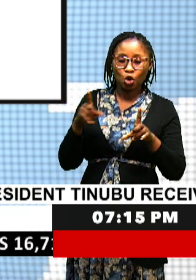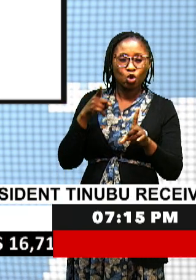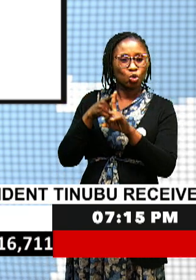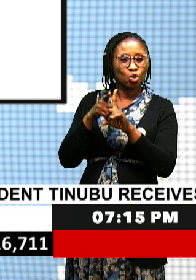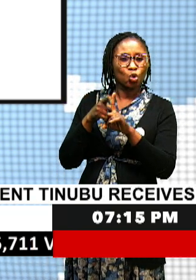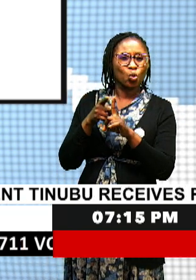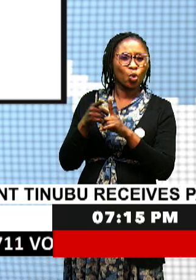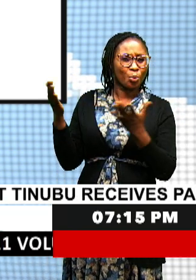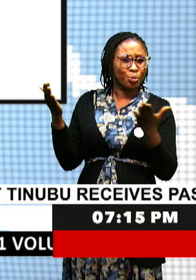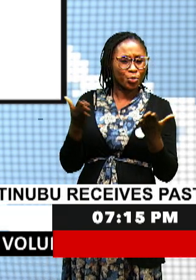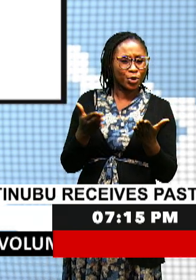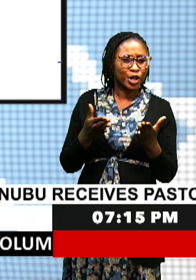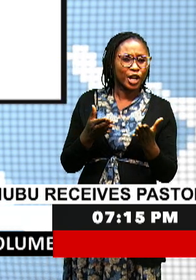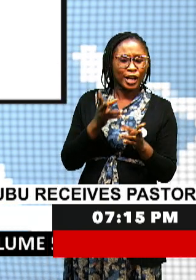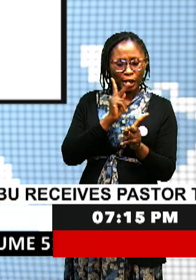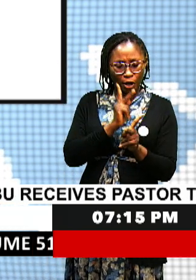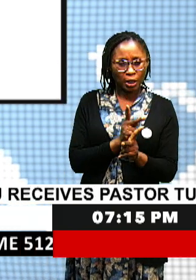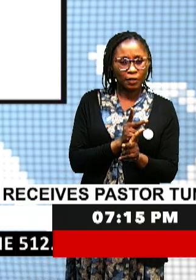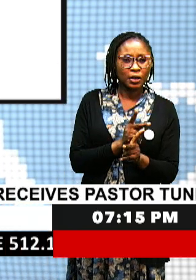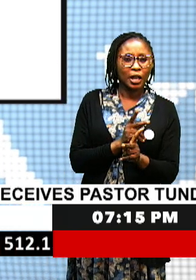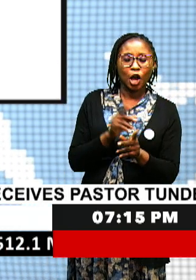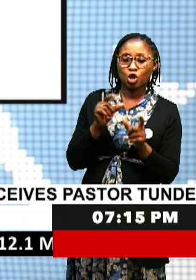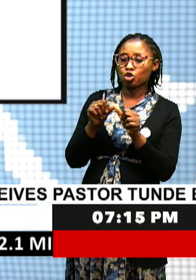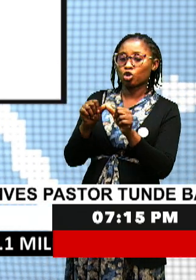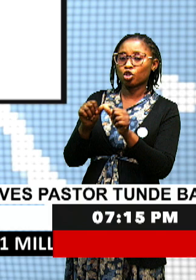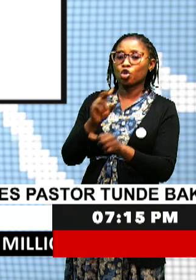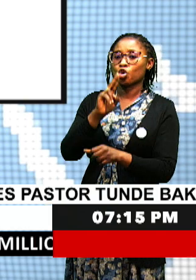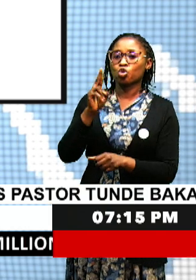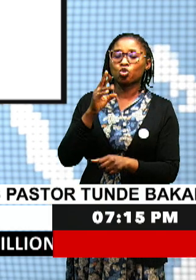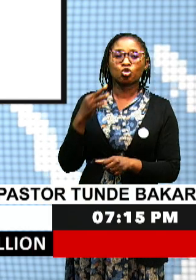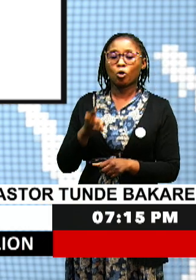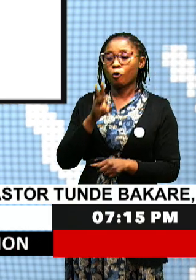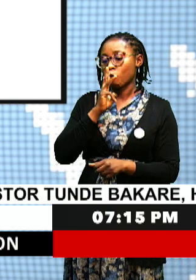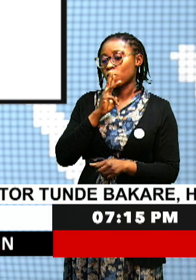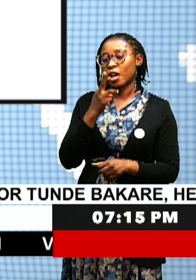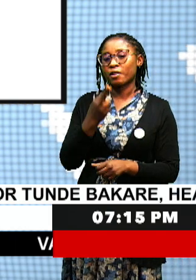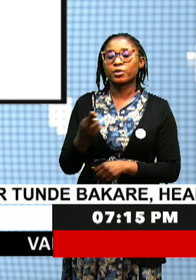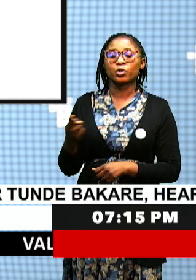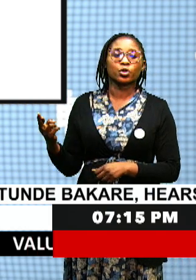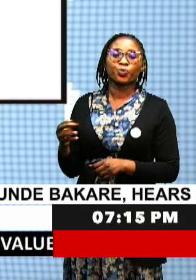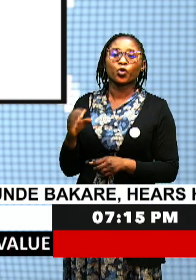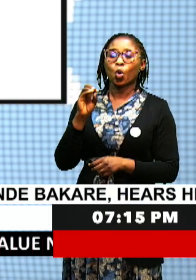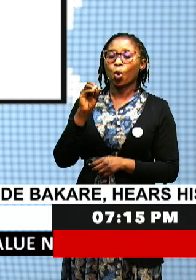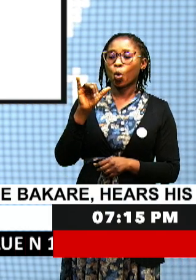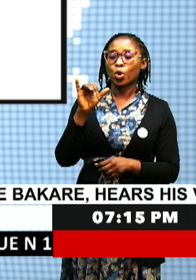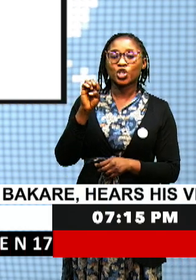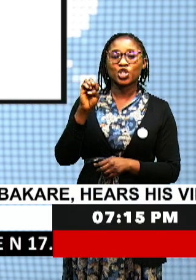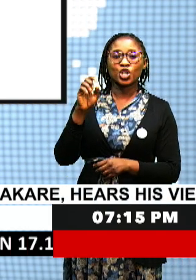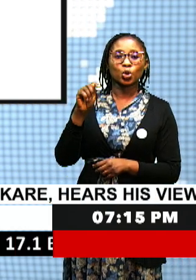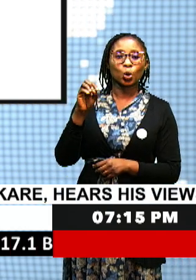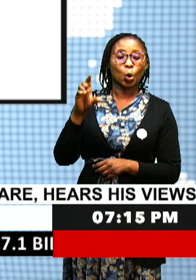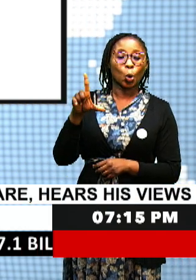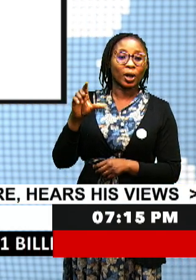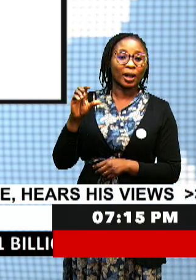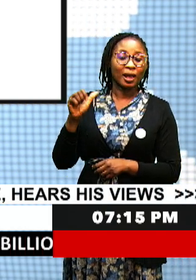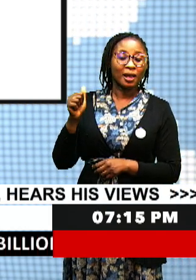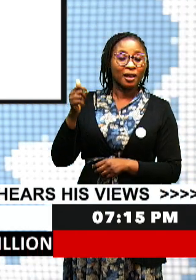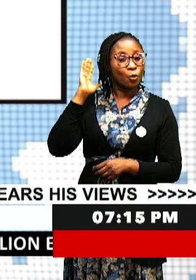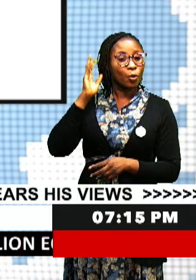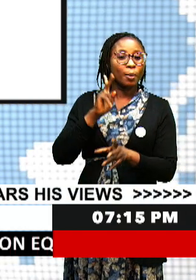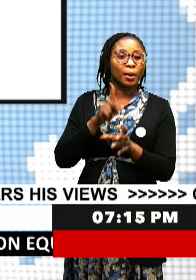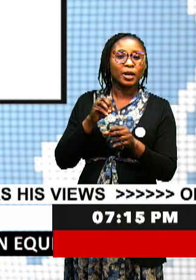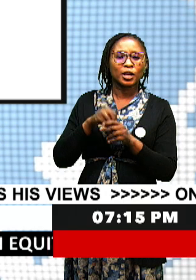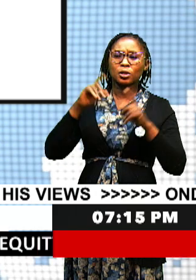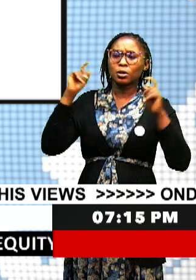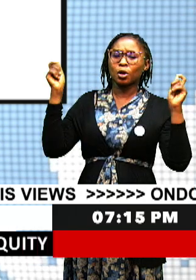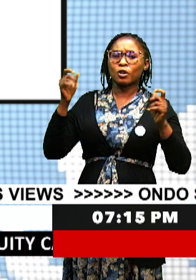towards ocean conservation and the sustainable use of marine resources. Oyetola will also participate in the